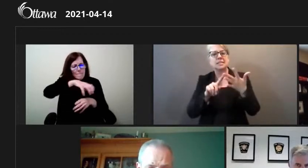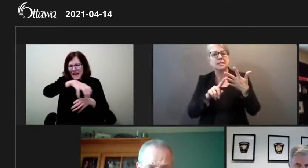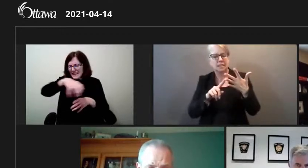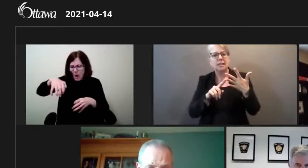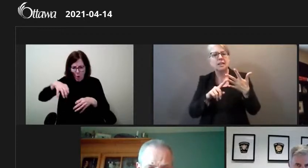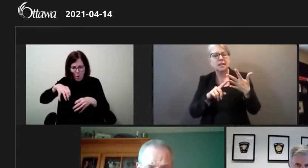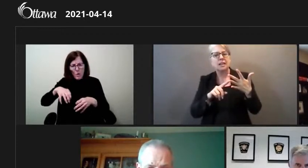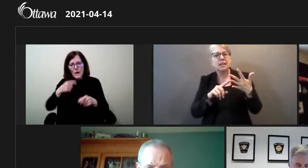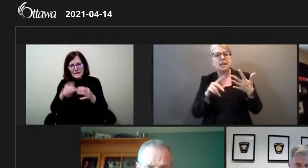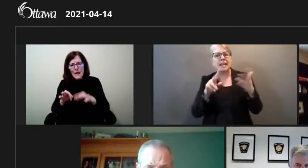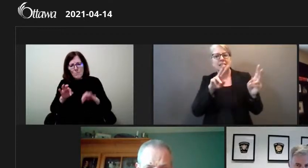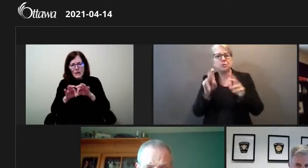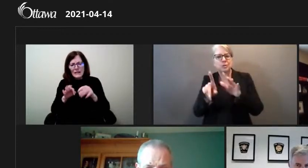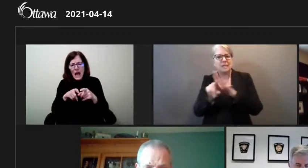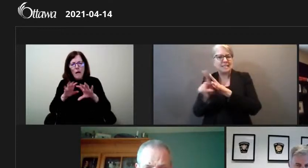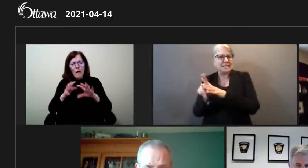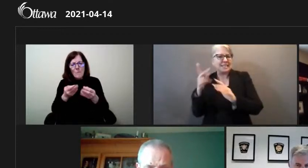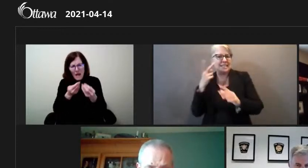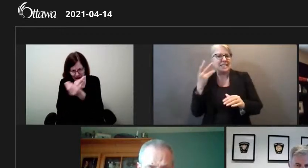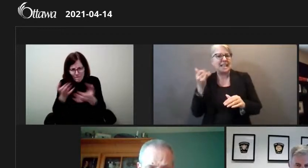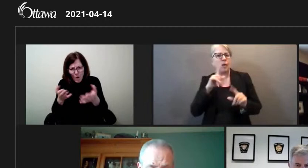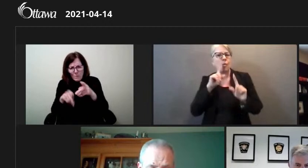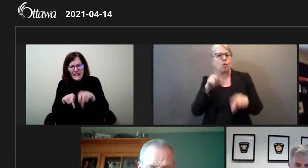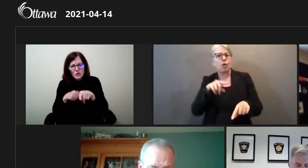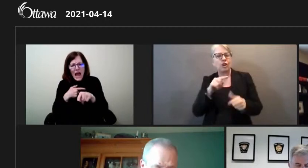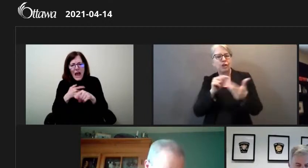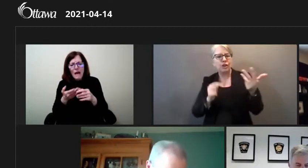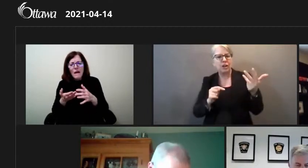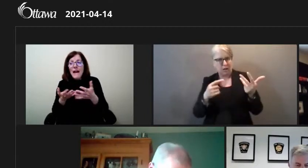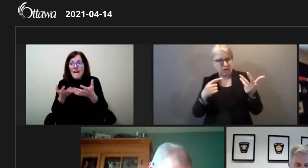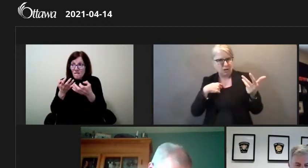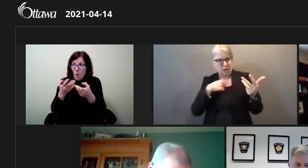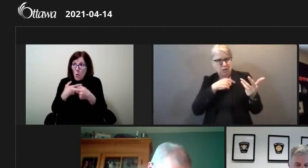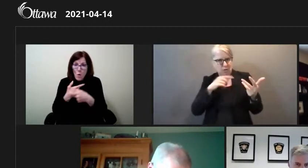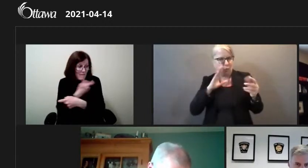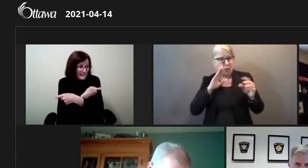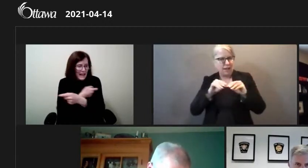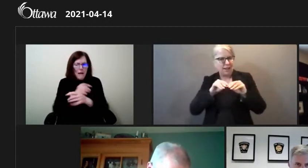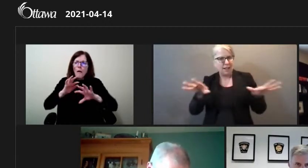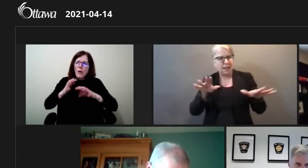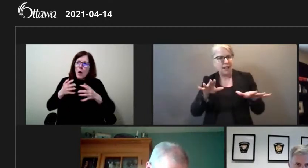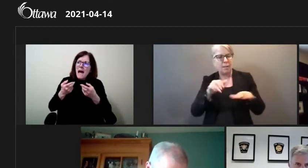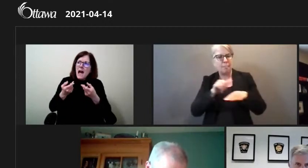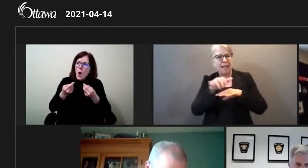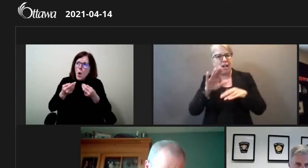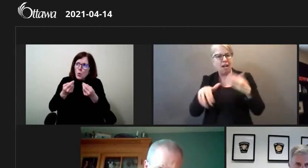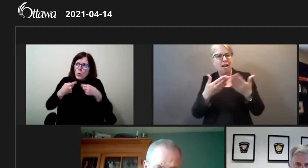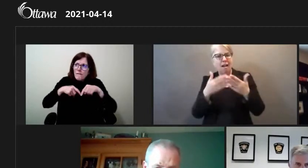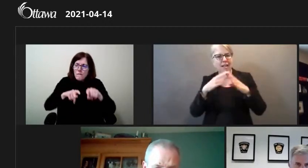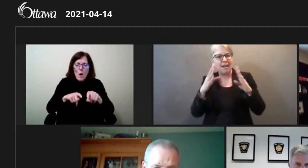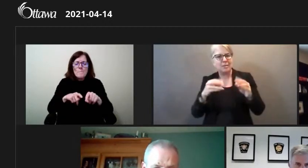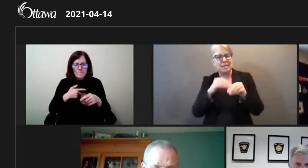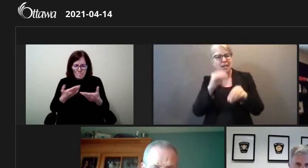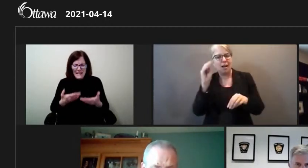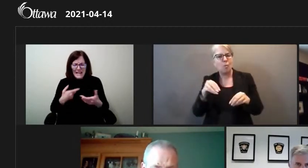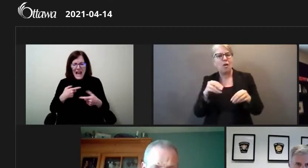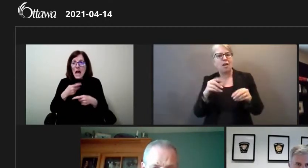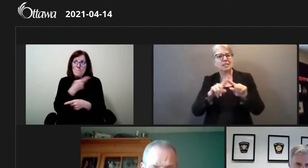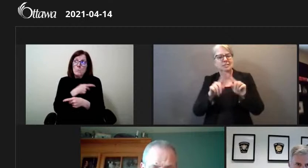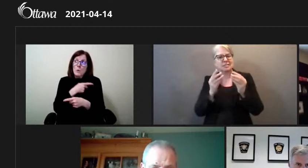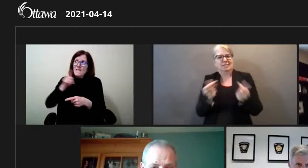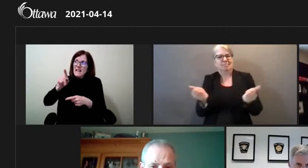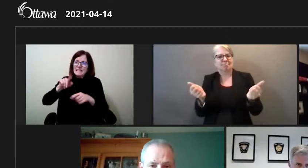issues we're seeing now with the orders coming forward. Are we going to be sending a mailer out to all households in Ottawa to try to get this information